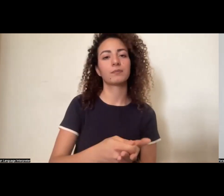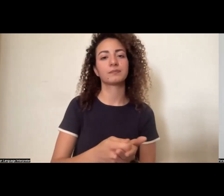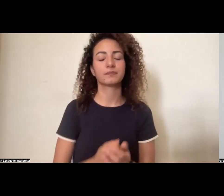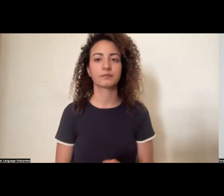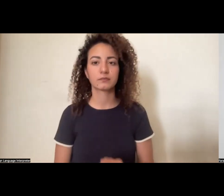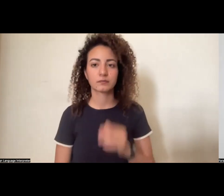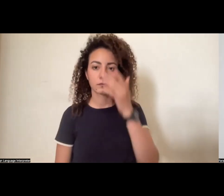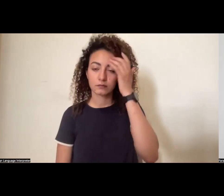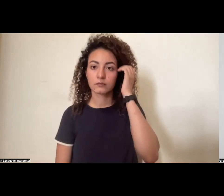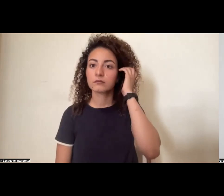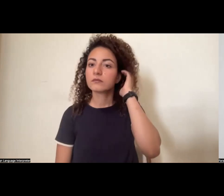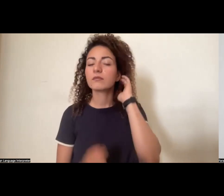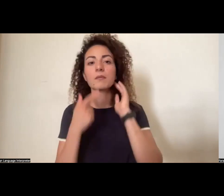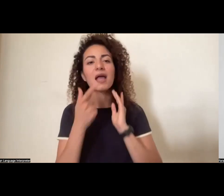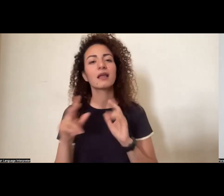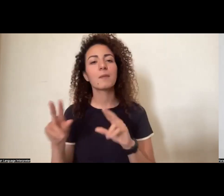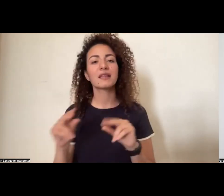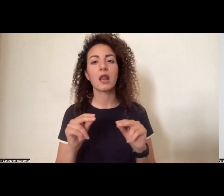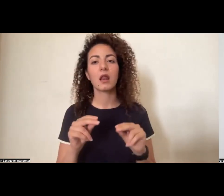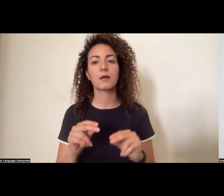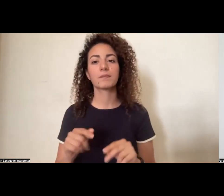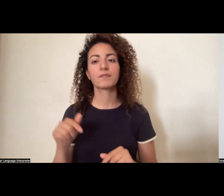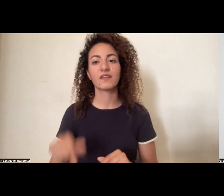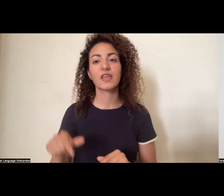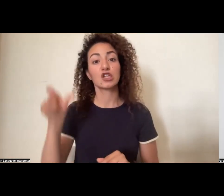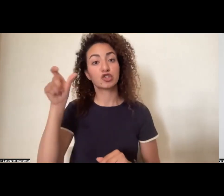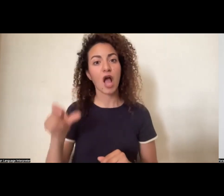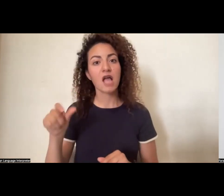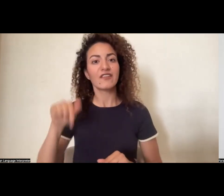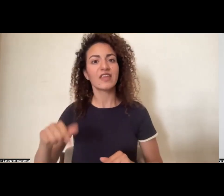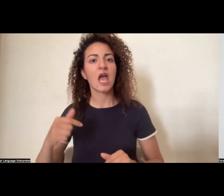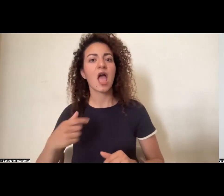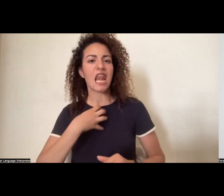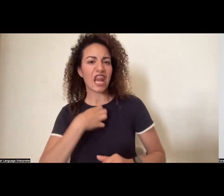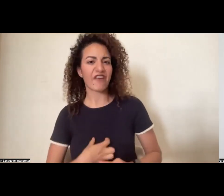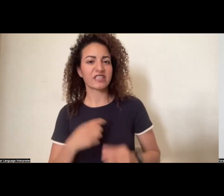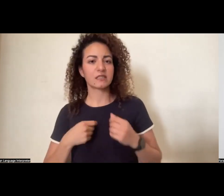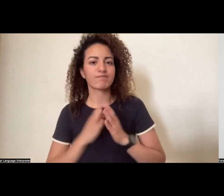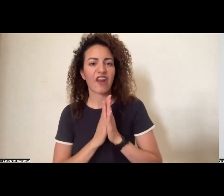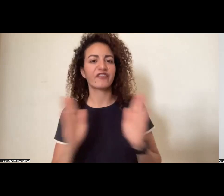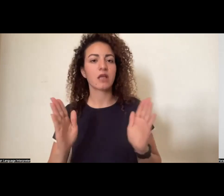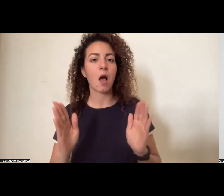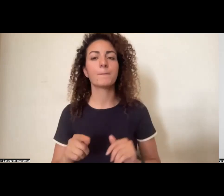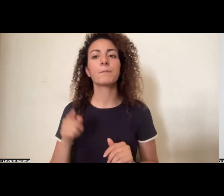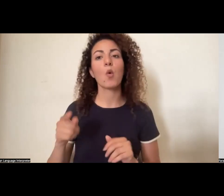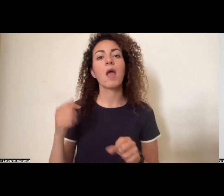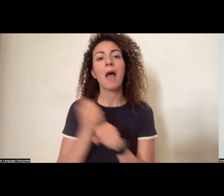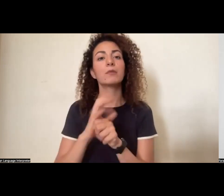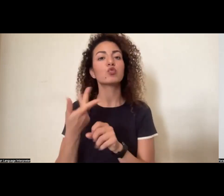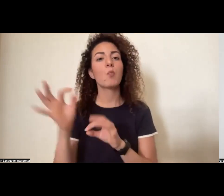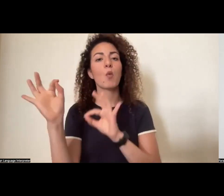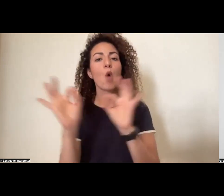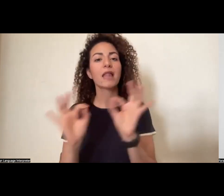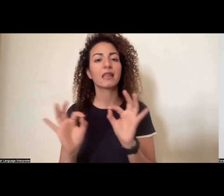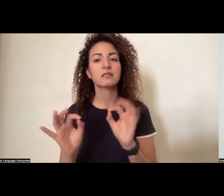we know, I can give an example of a schizophrenic person belonging to the engineering, the syndicate